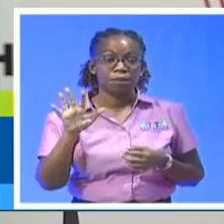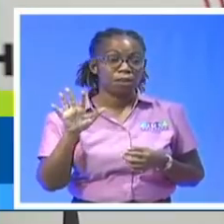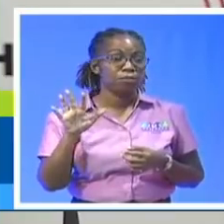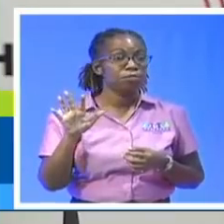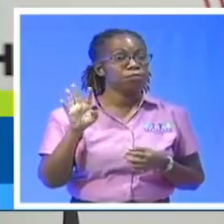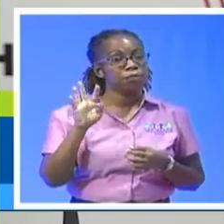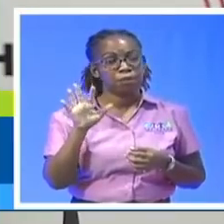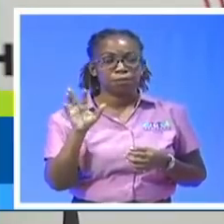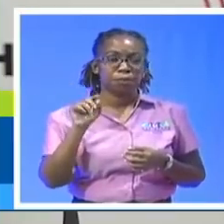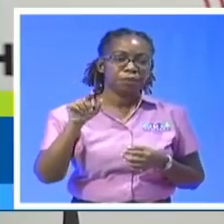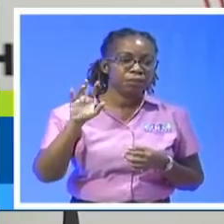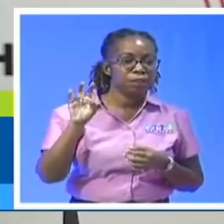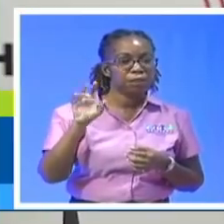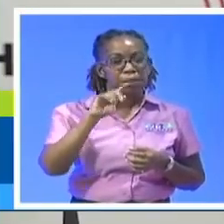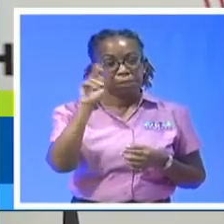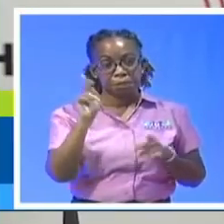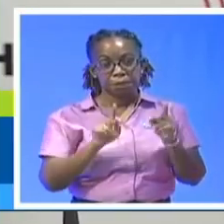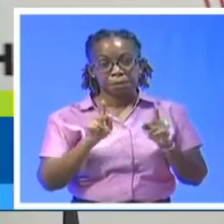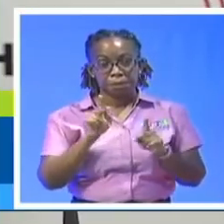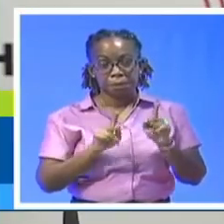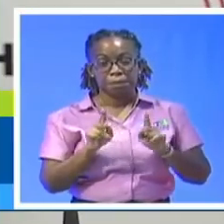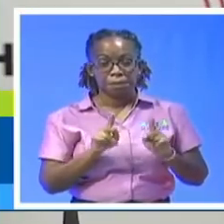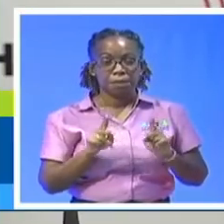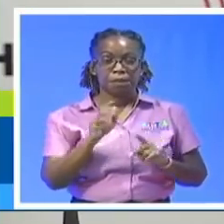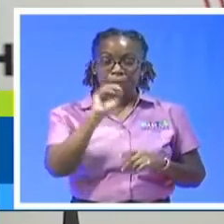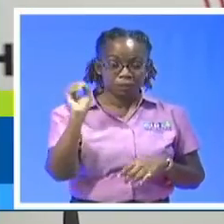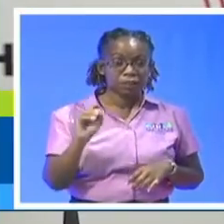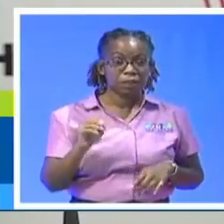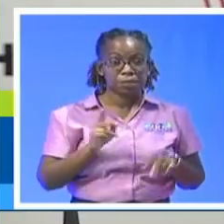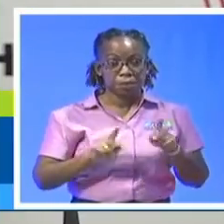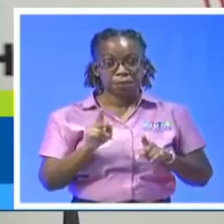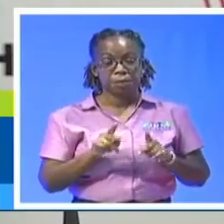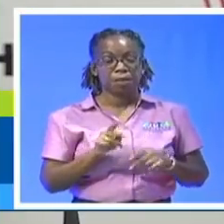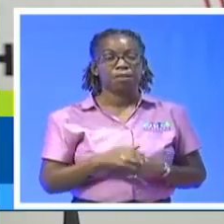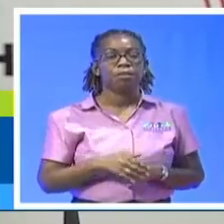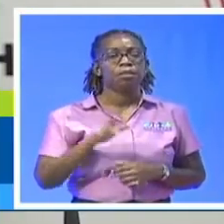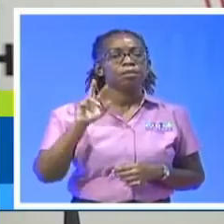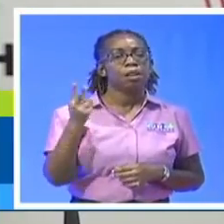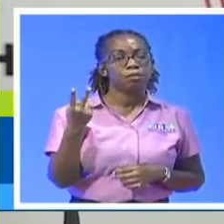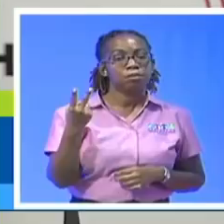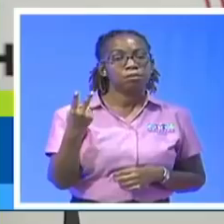45.7% of the population. Second dose yesterday,